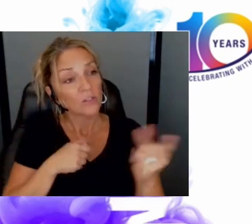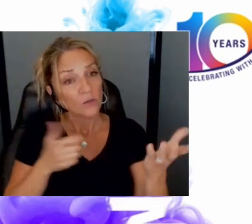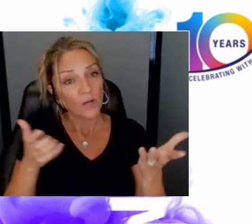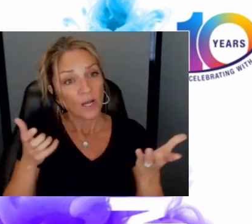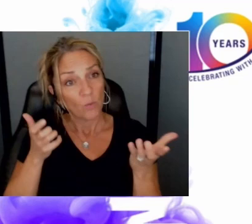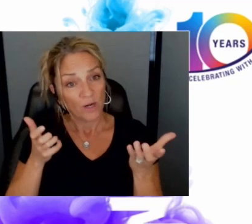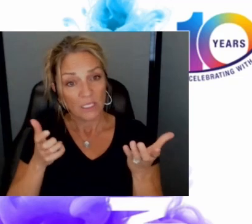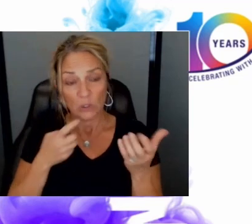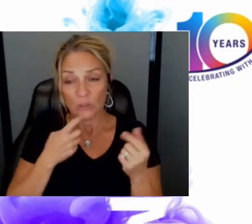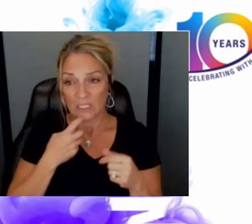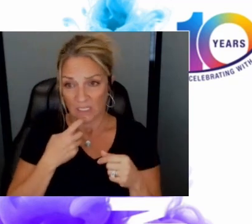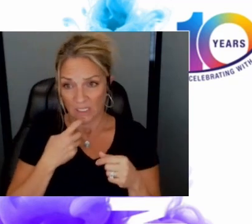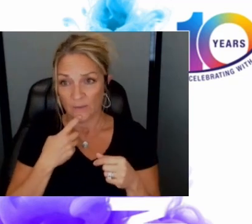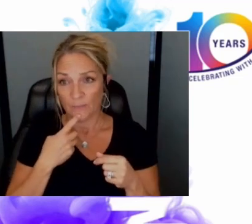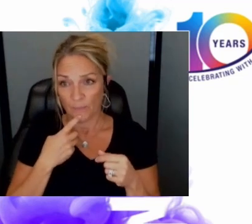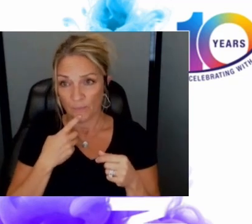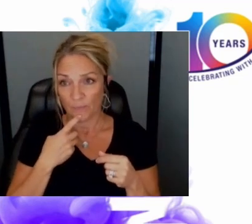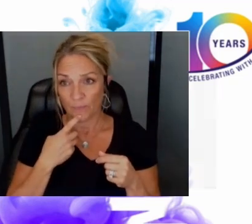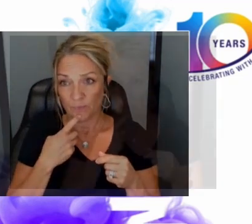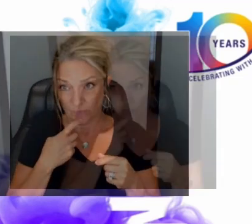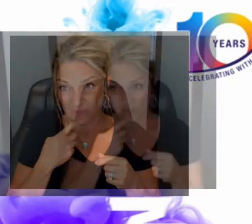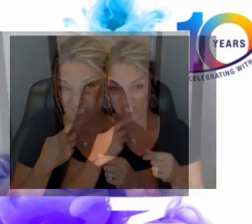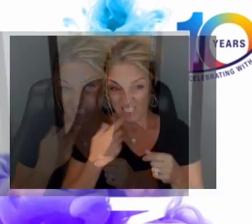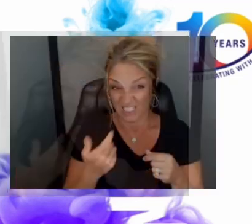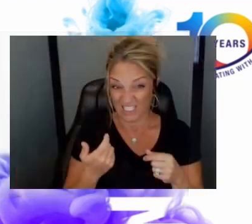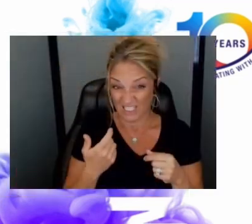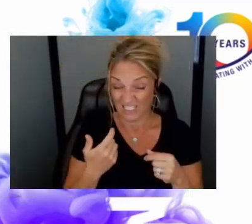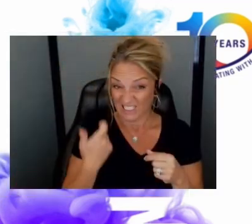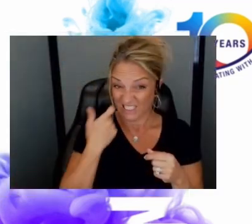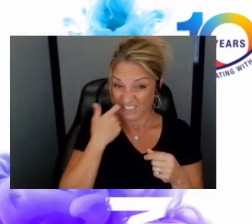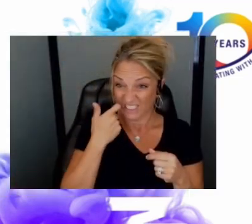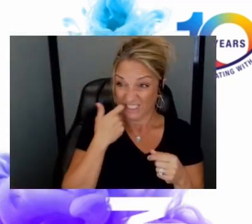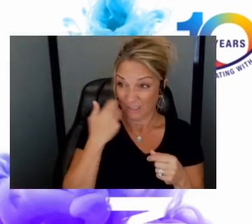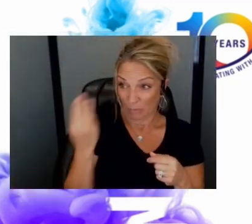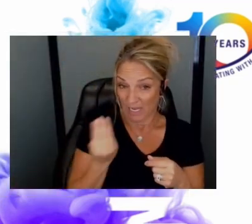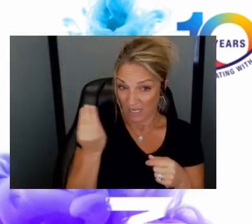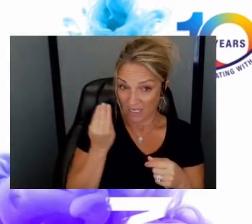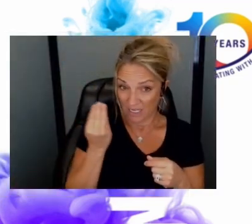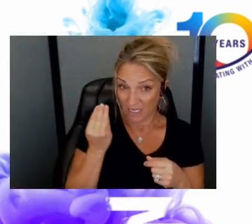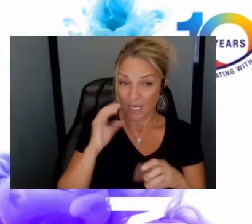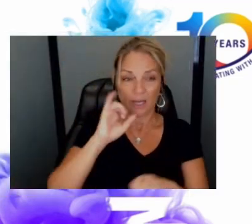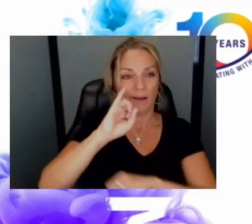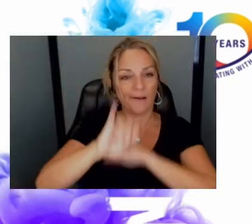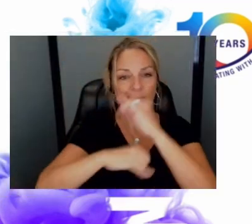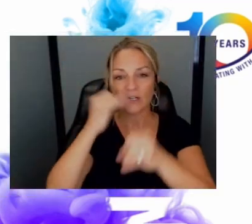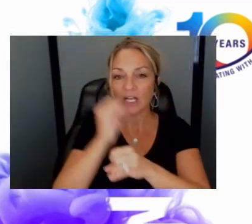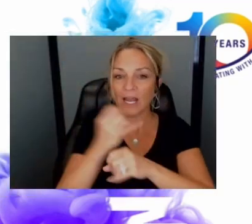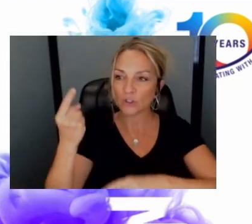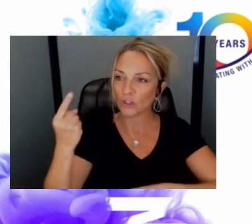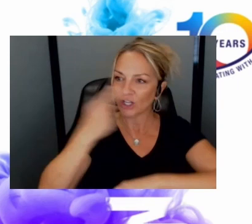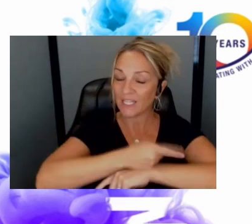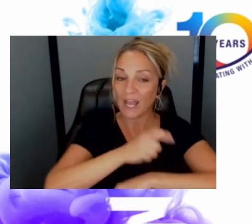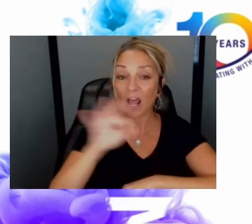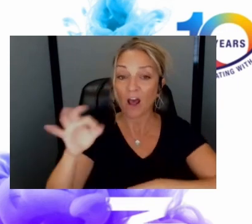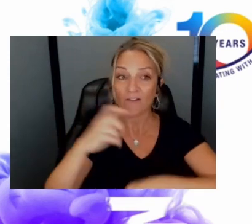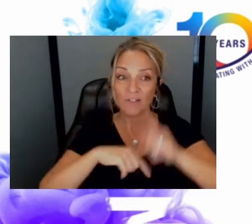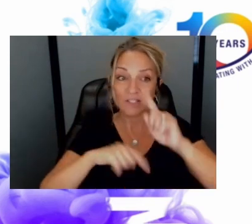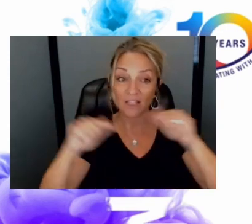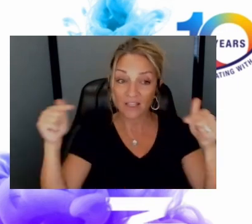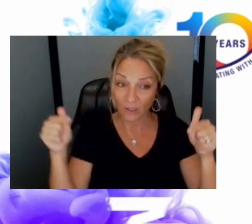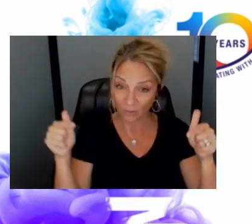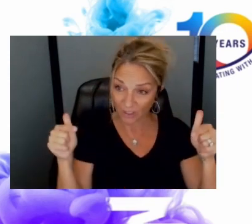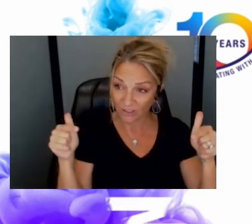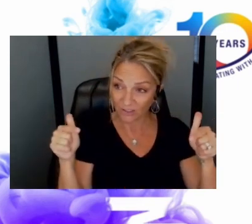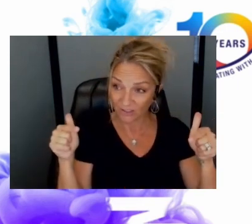that this past Monday was International Day of Sign Languages.